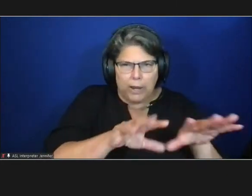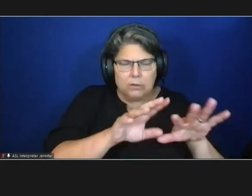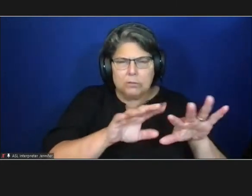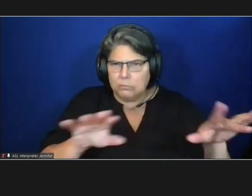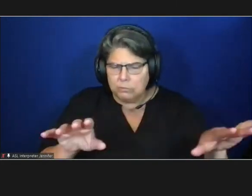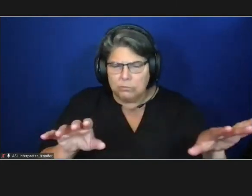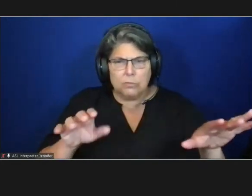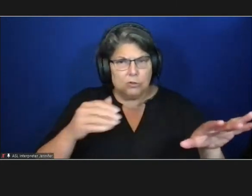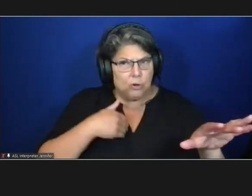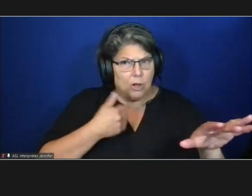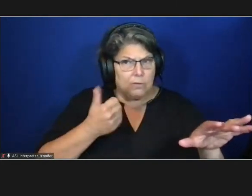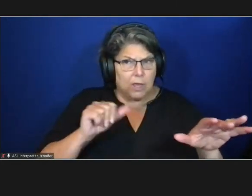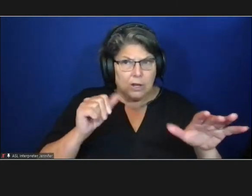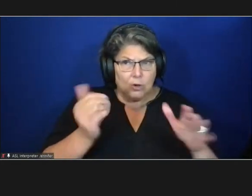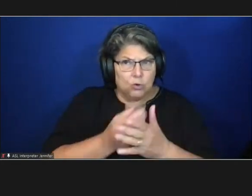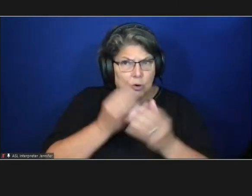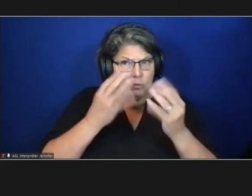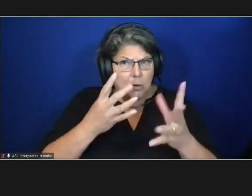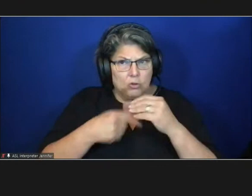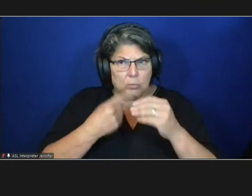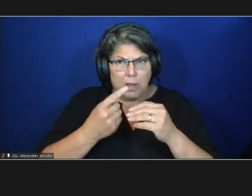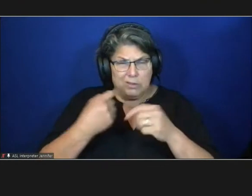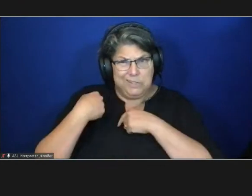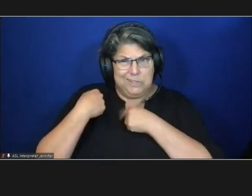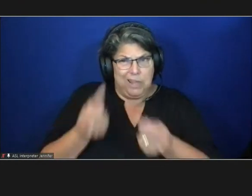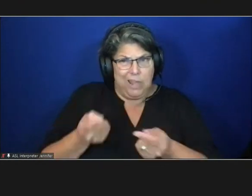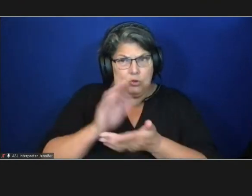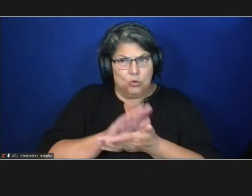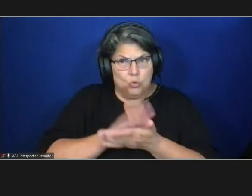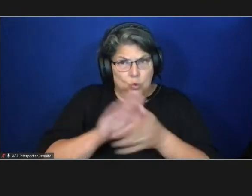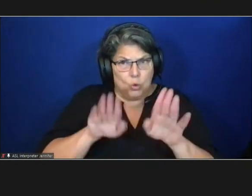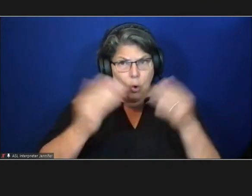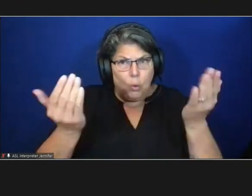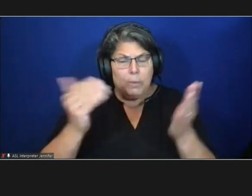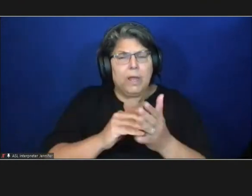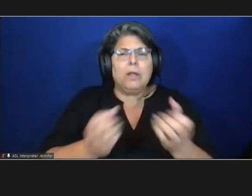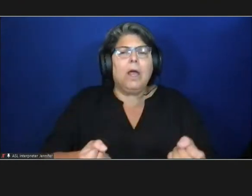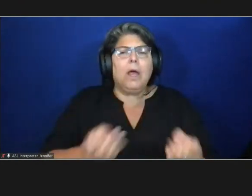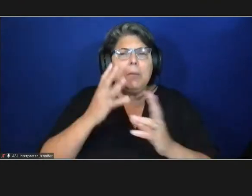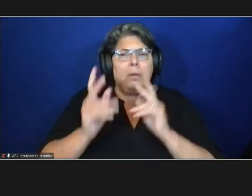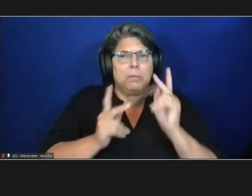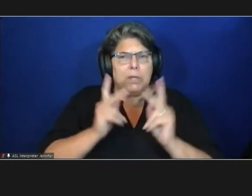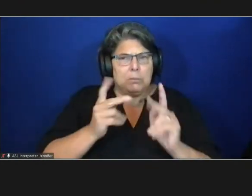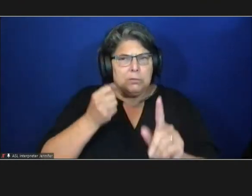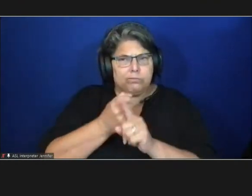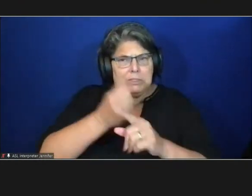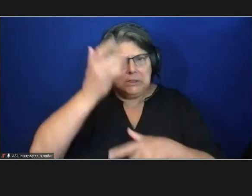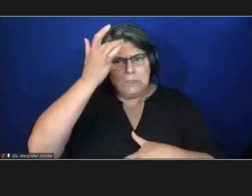have an update since school reopened of how many cases we've had?